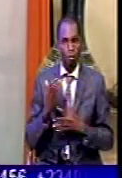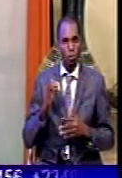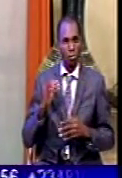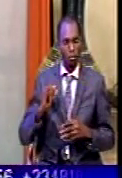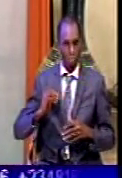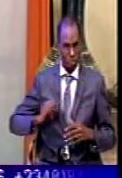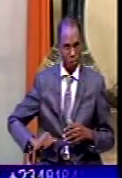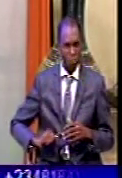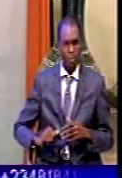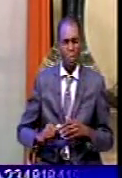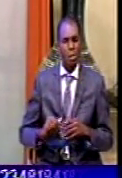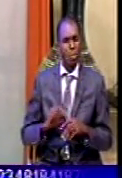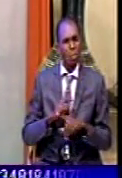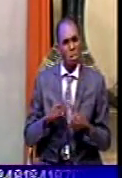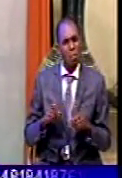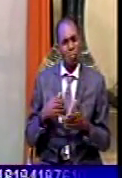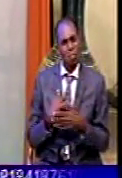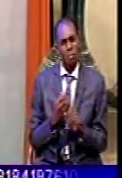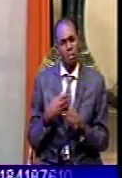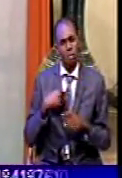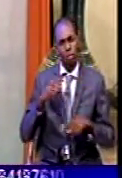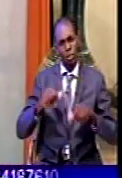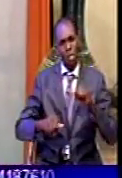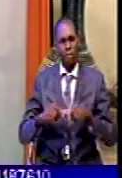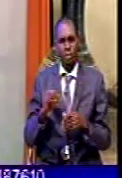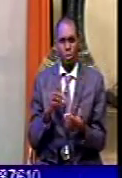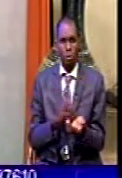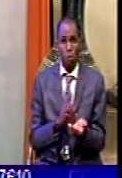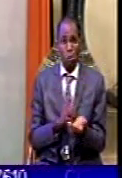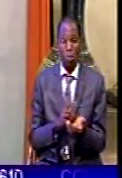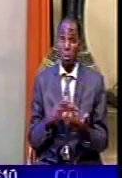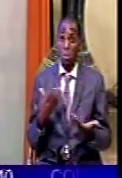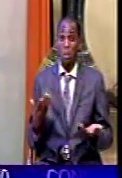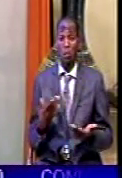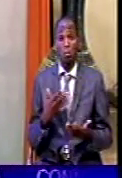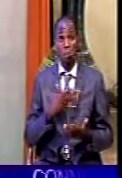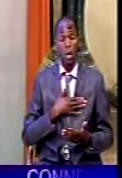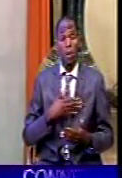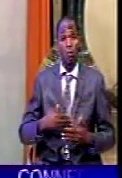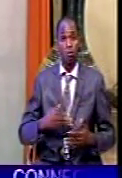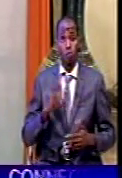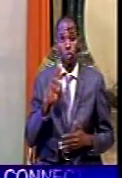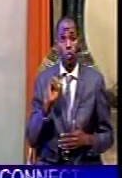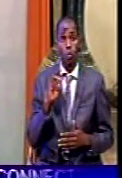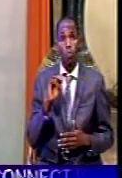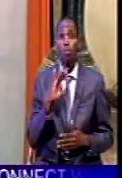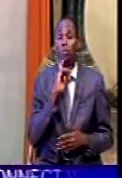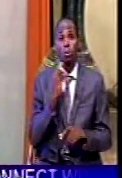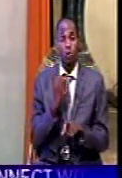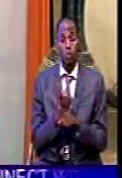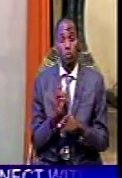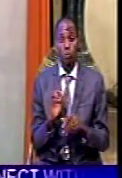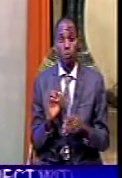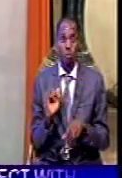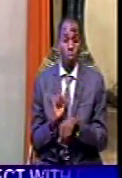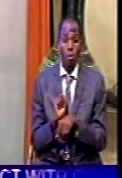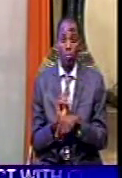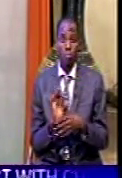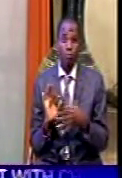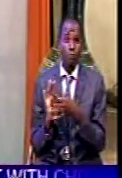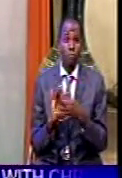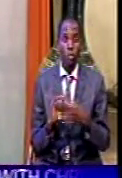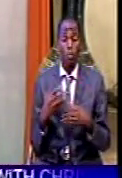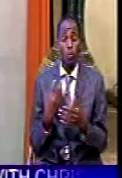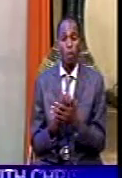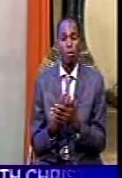it. After that period, a year plus, the thing was still moving. I decided to check